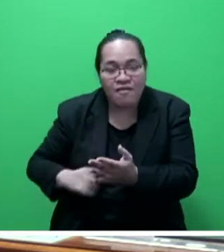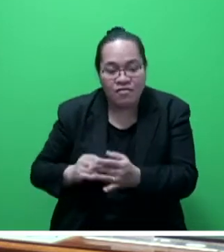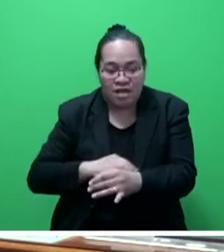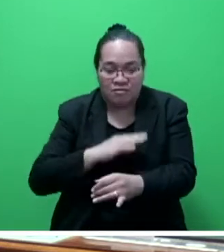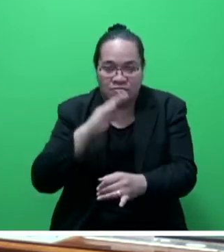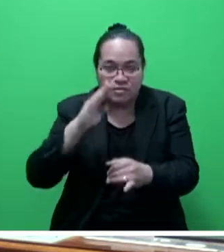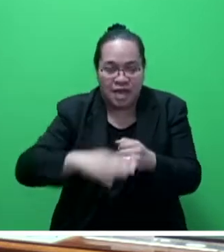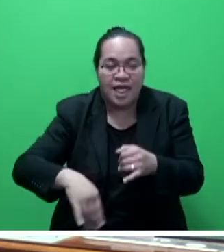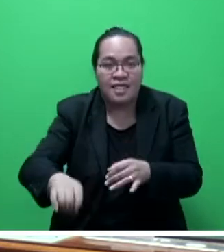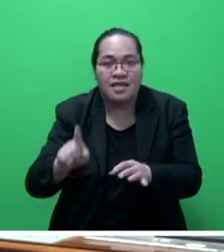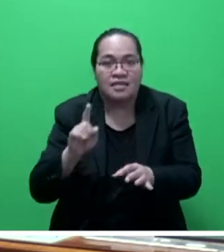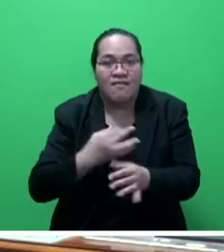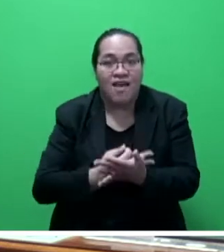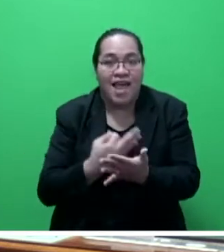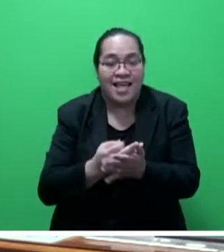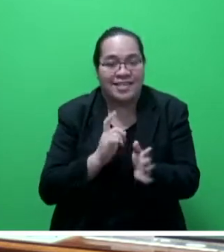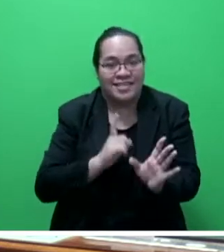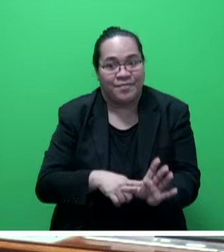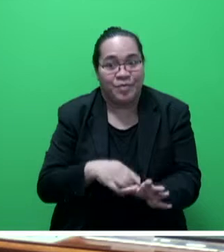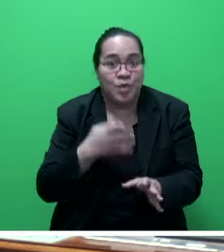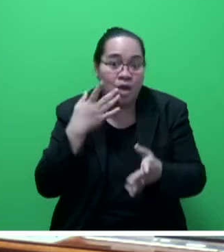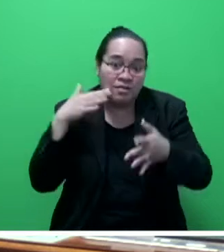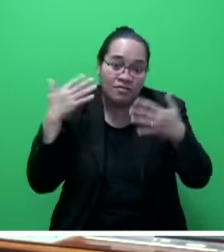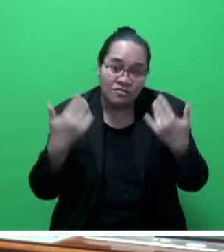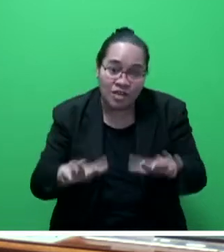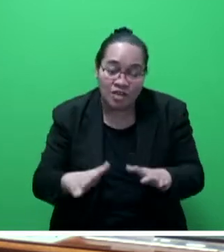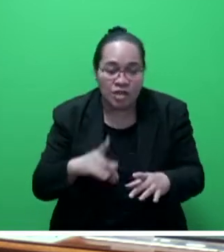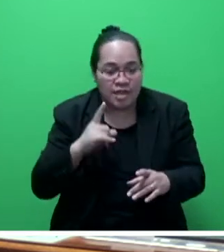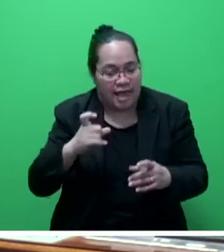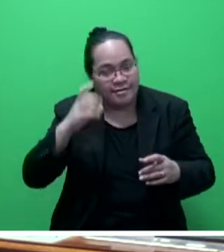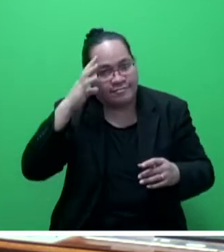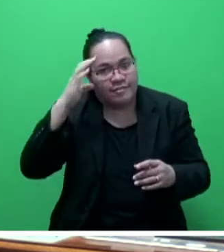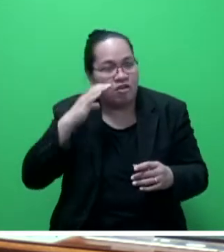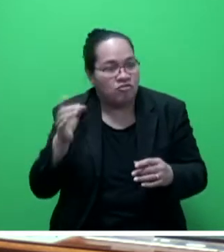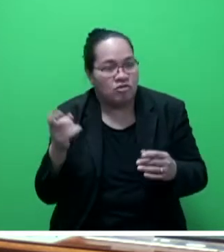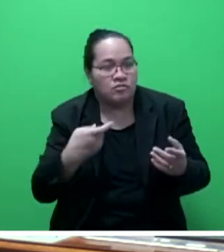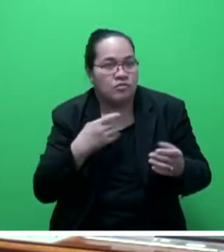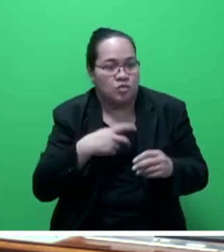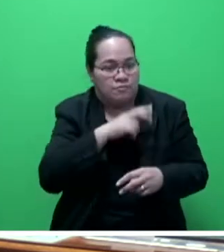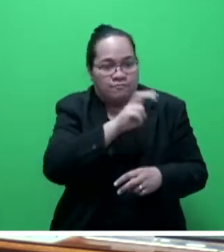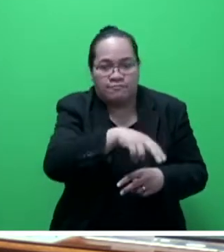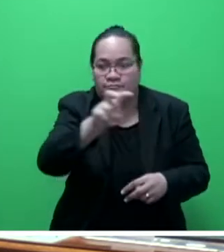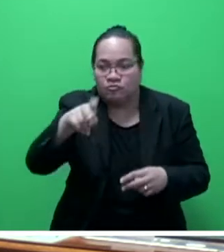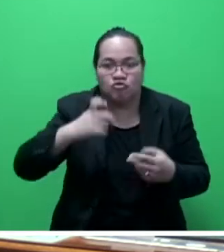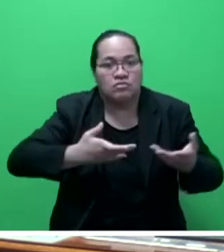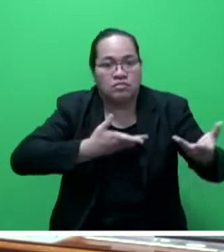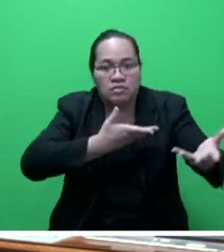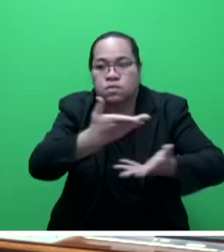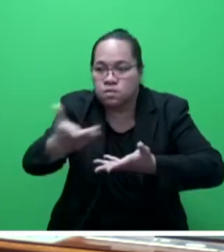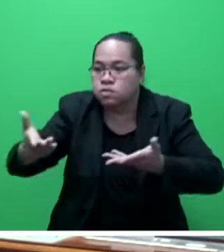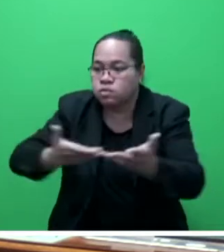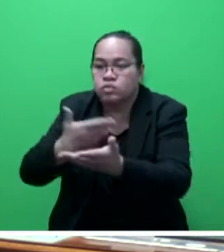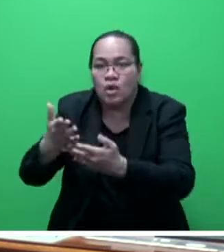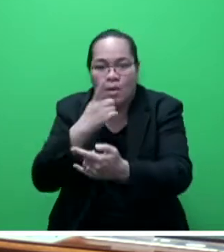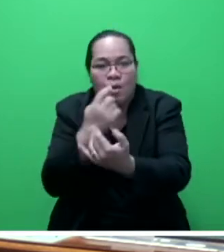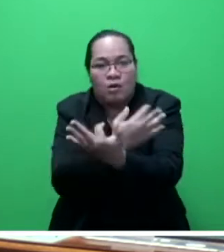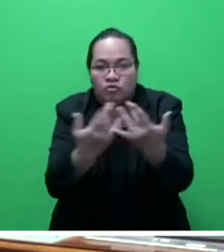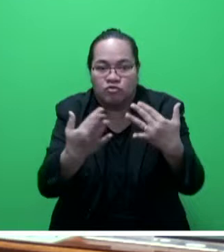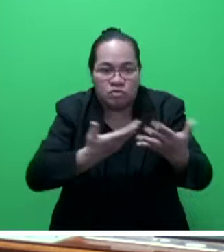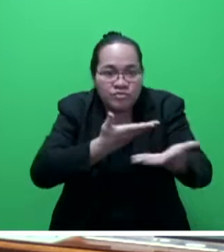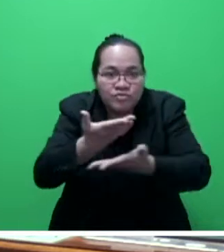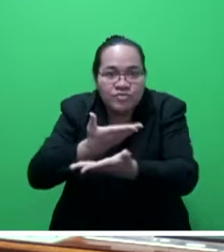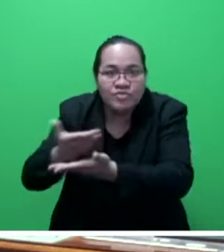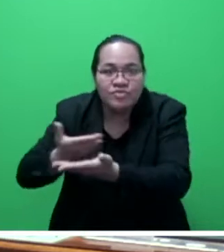this financial year, after which nationwide consultations will be conducted. Mr. Speaker,